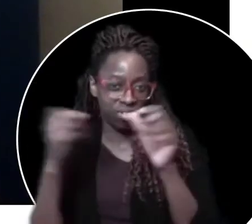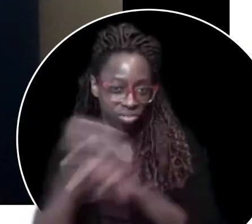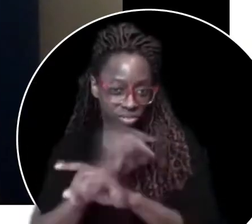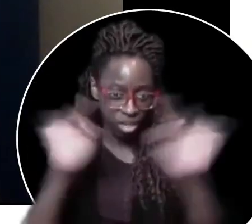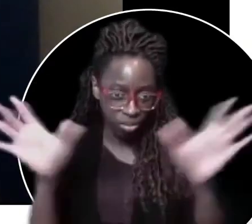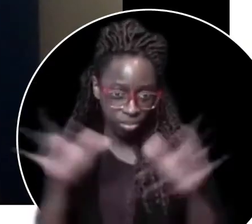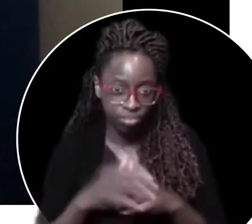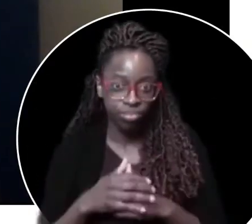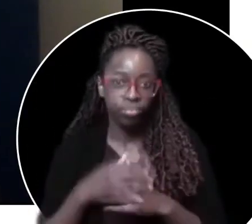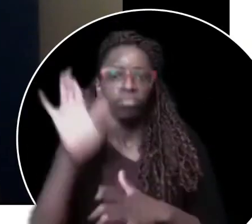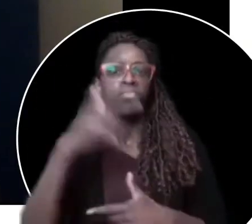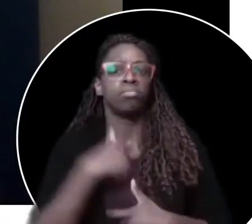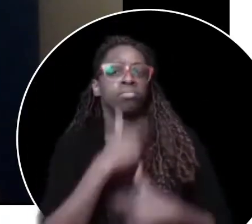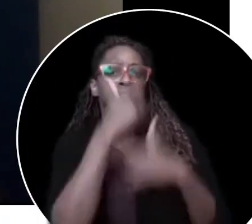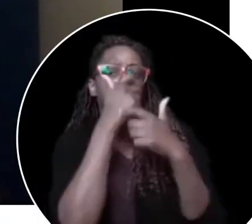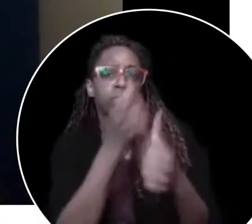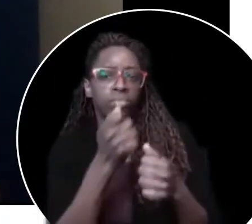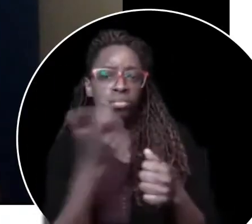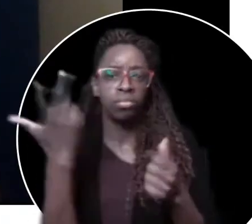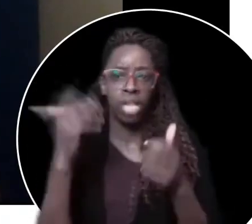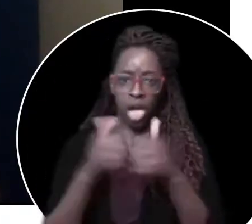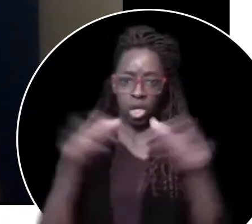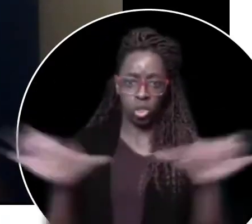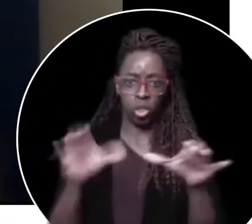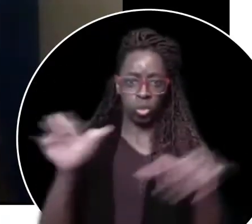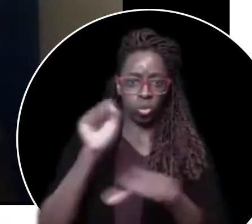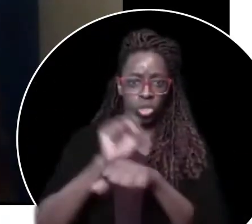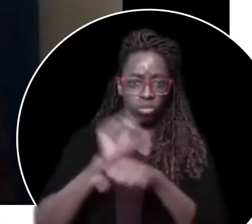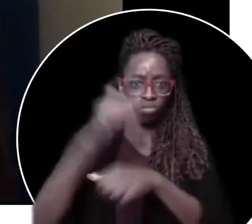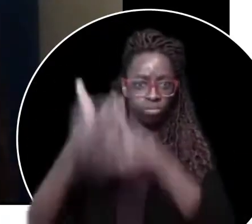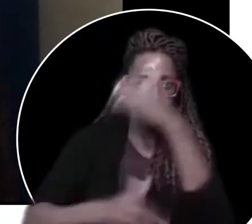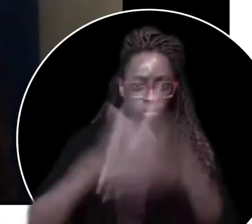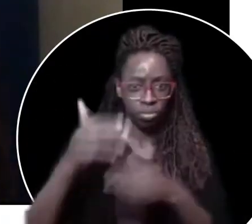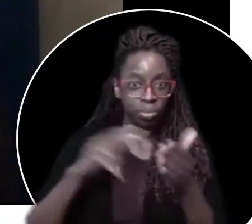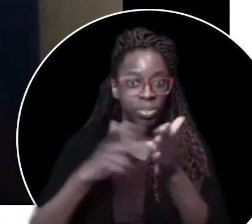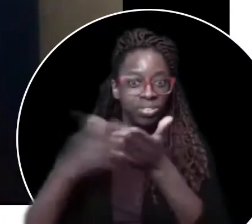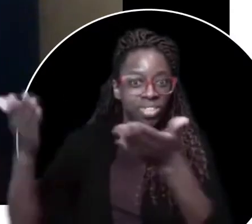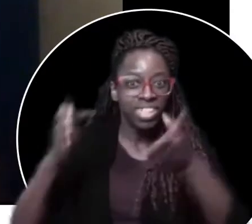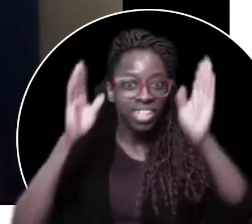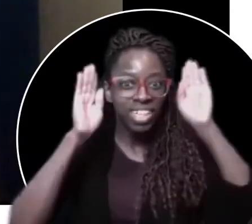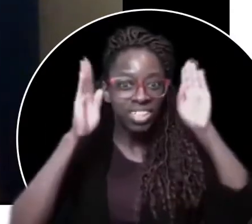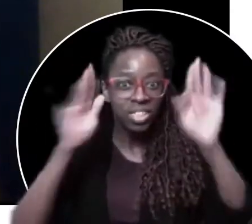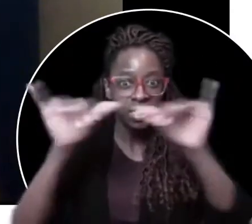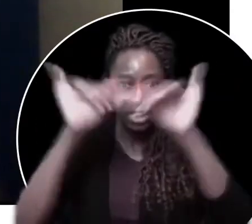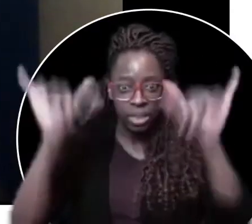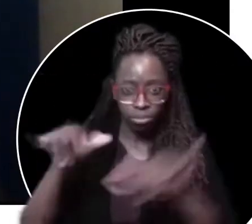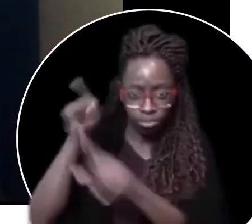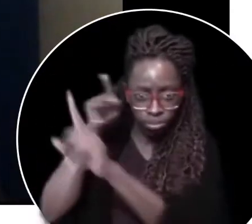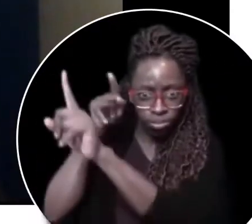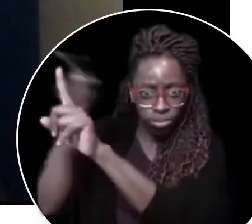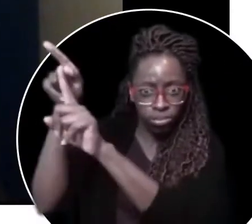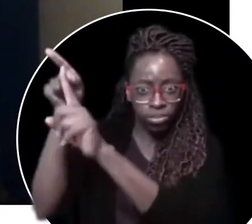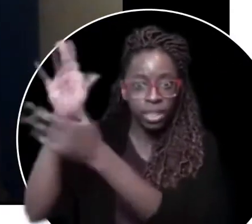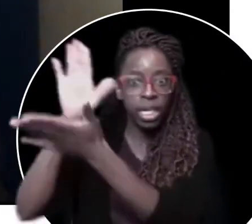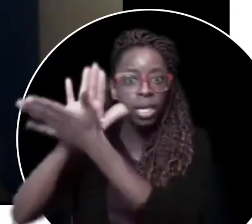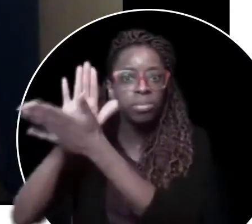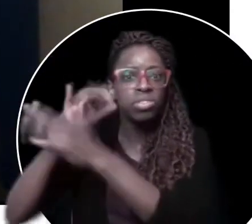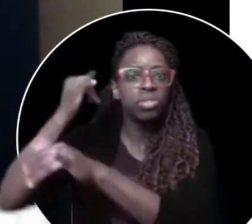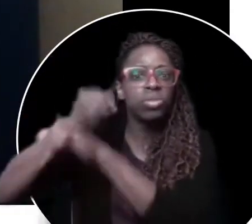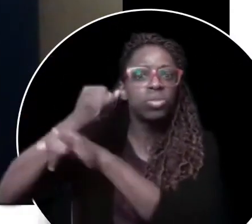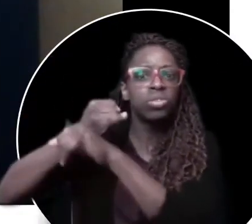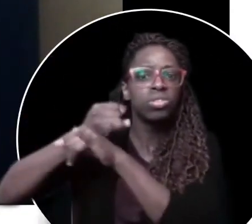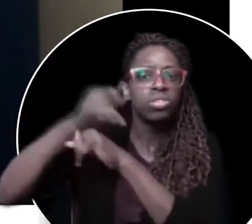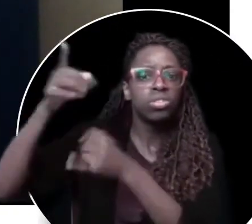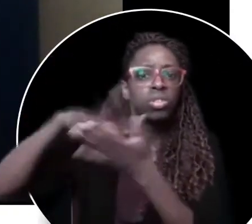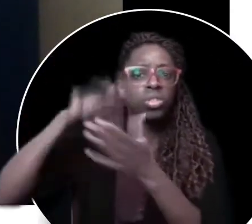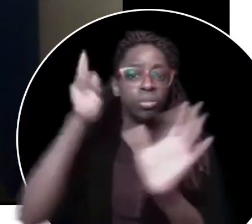of silences in helping us unlearn all that bullshit that we have been fed. Those silences are what we truly